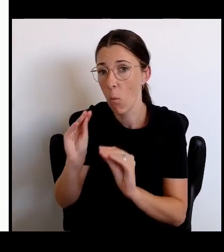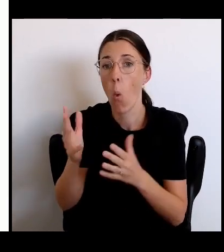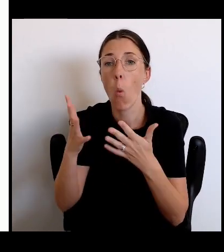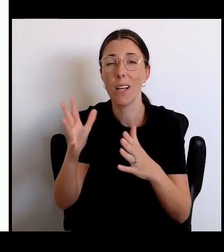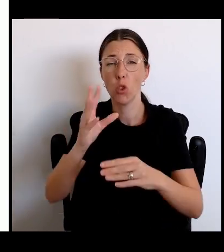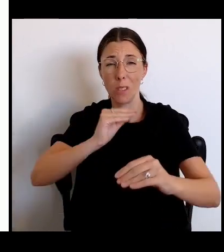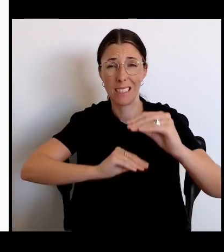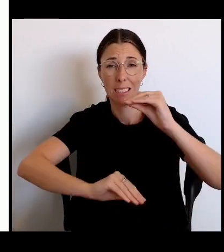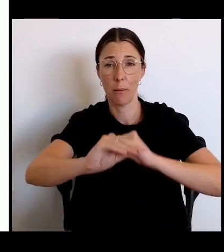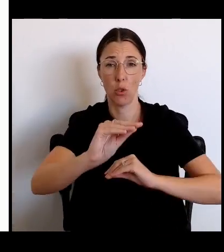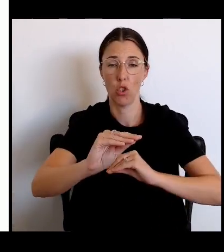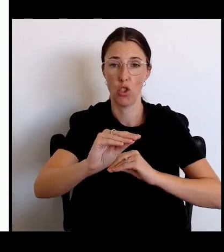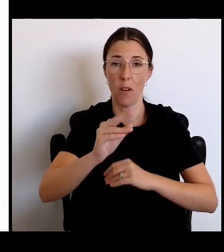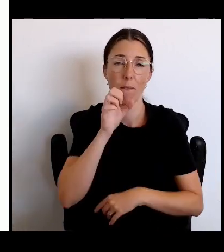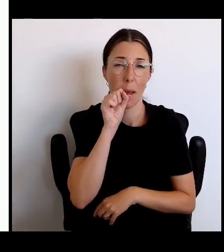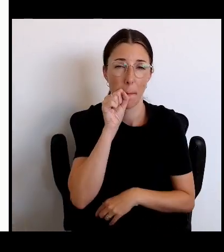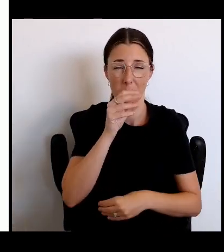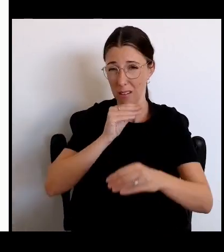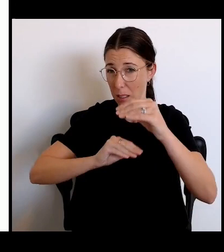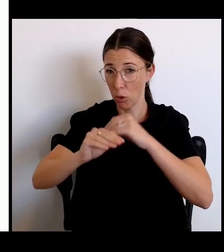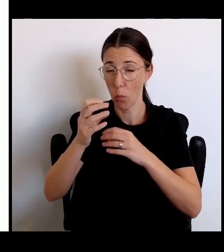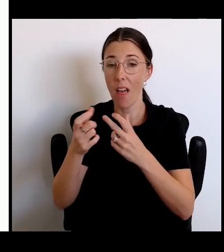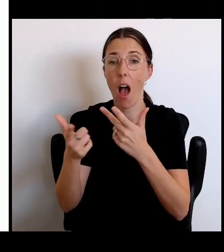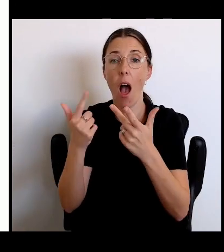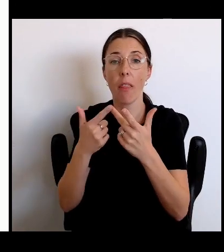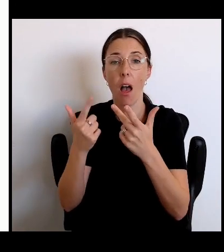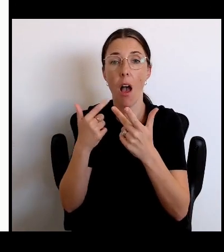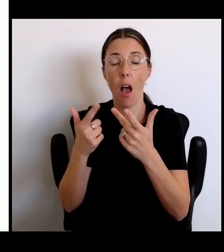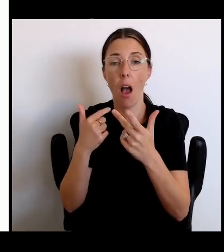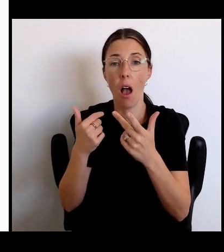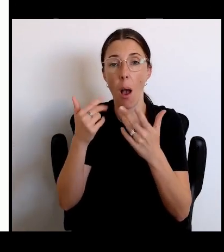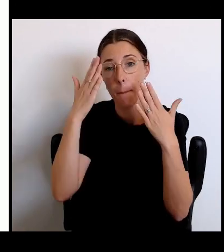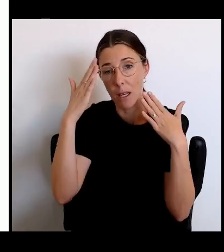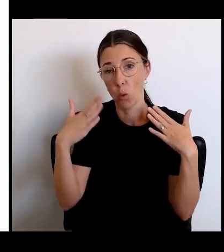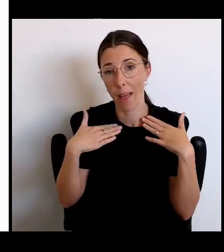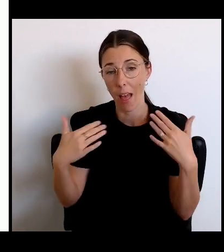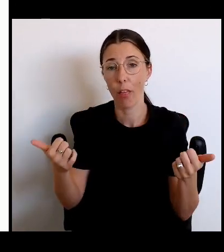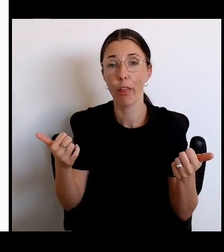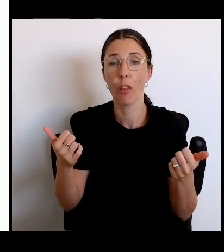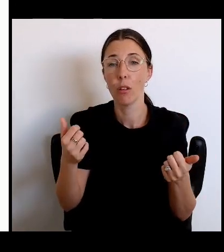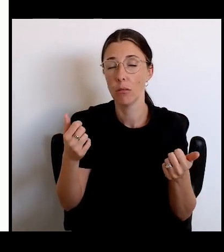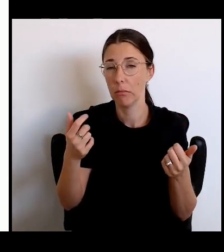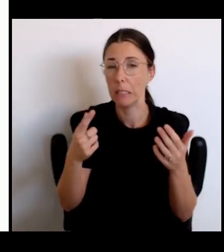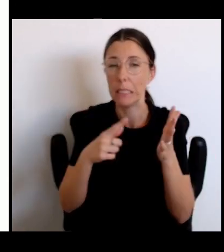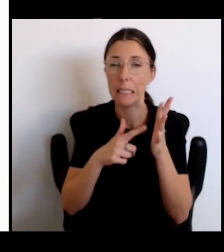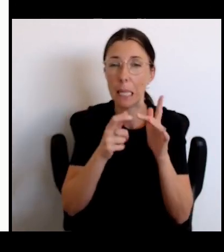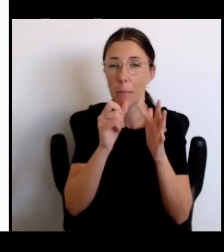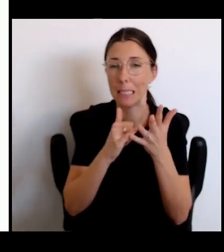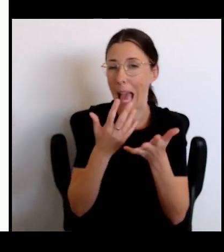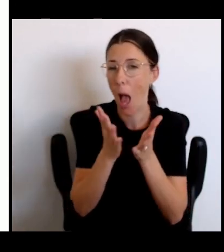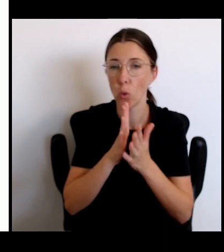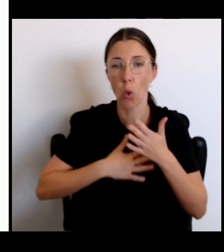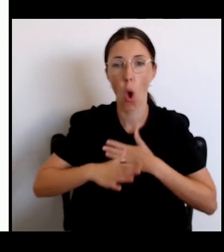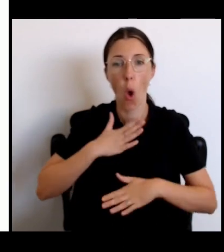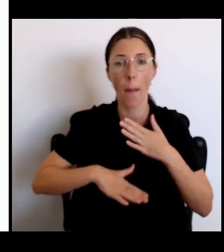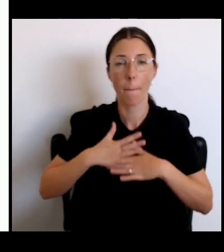positive mental health coping tricks and tips, to be able to frame the behaviour change as a swap rather than just a